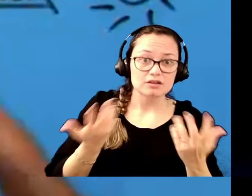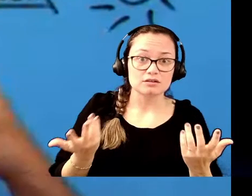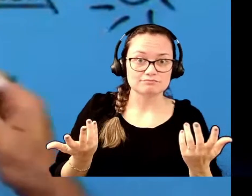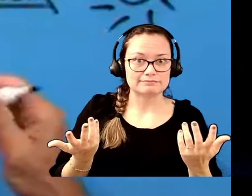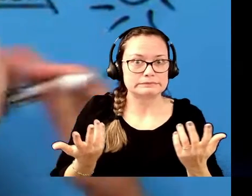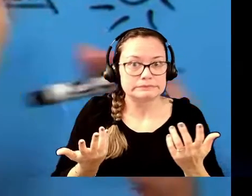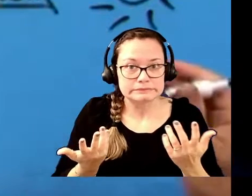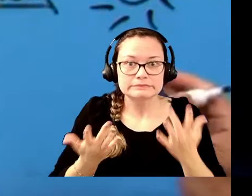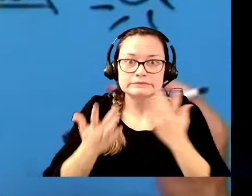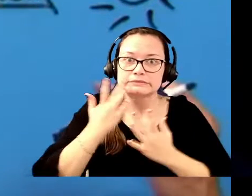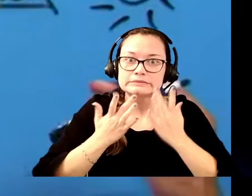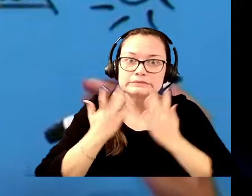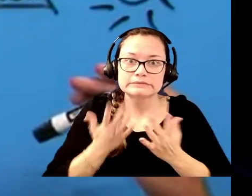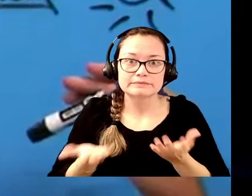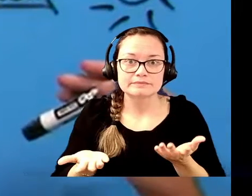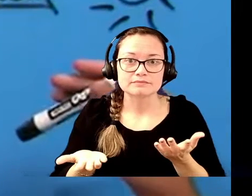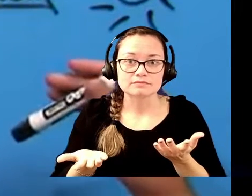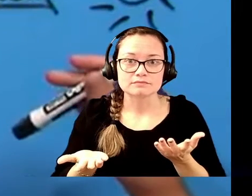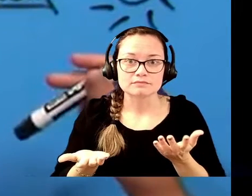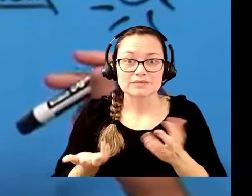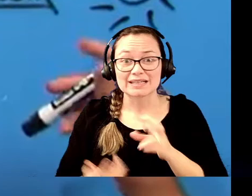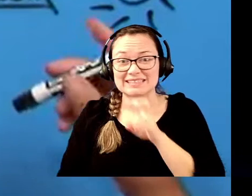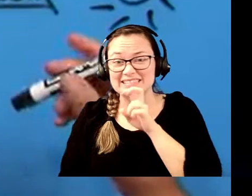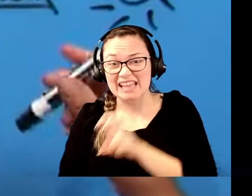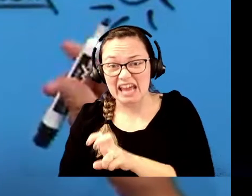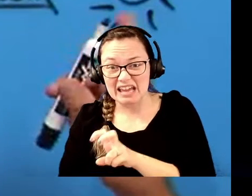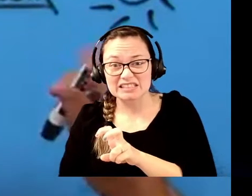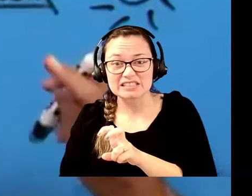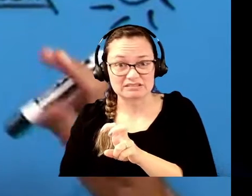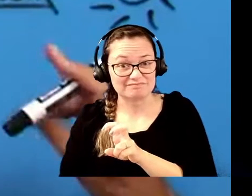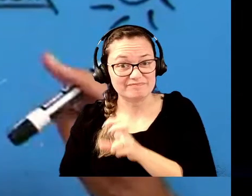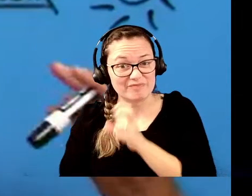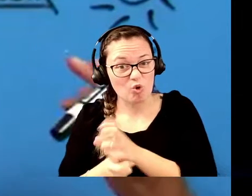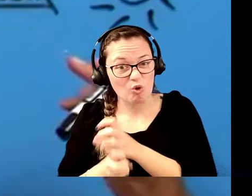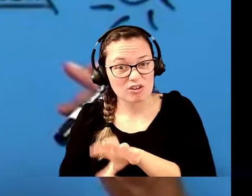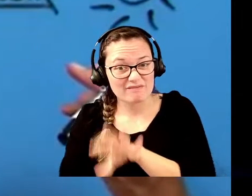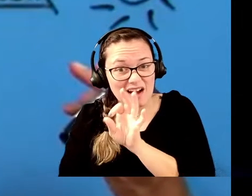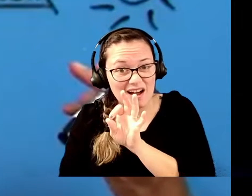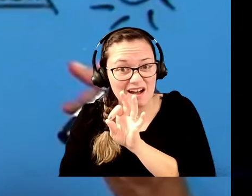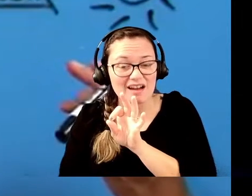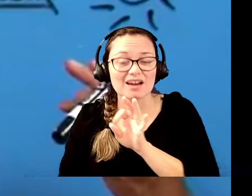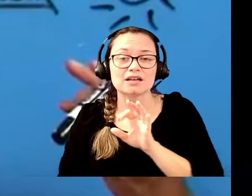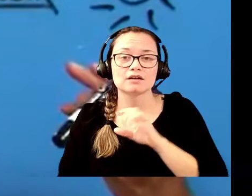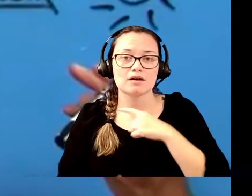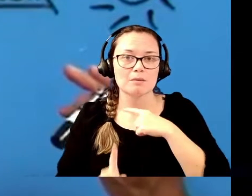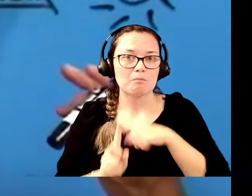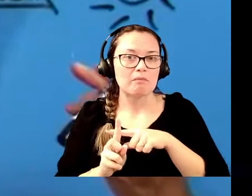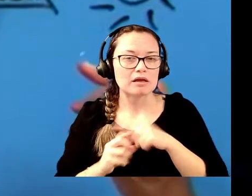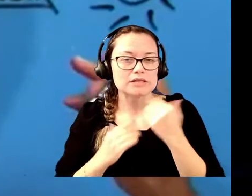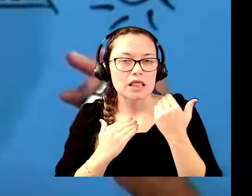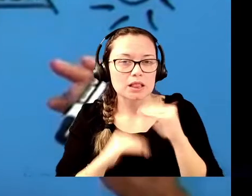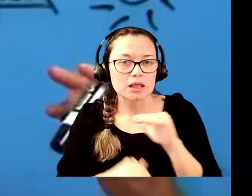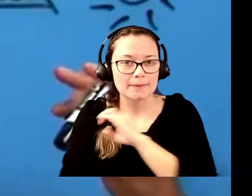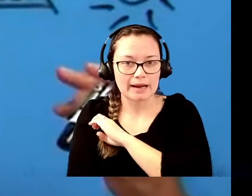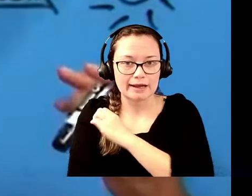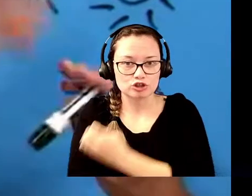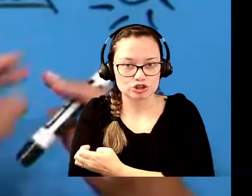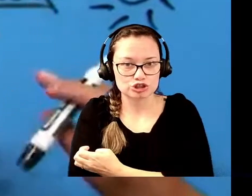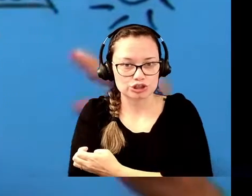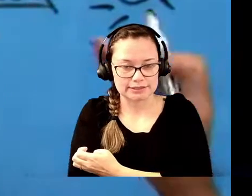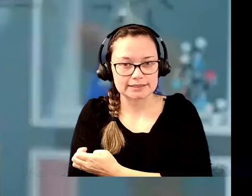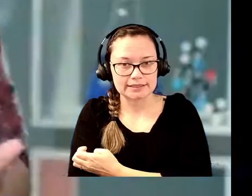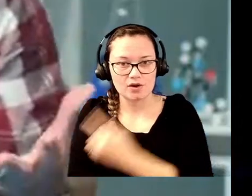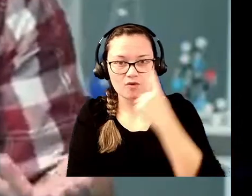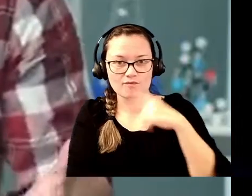serious jeopardy because, snakes, one, are probably much harder to find, and they have limited amount of energy to give to that